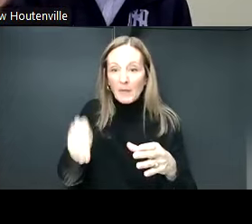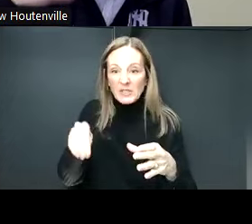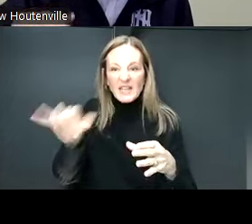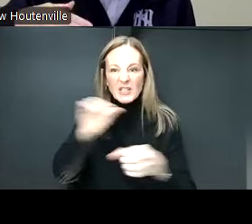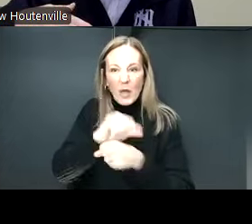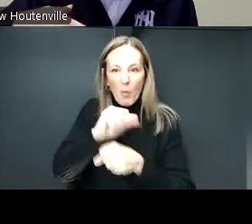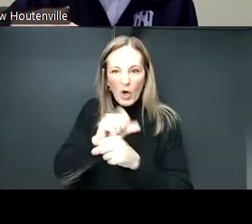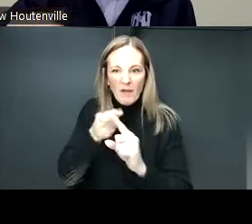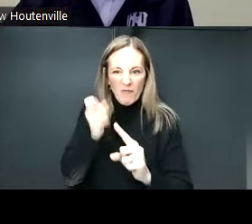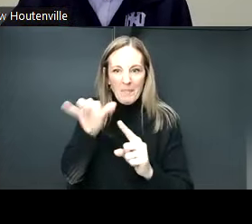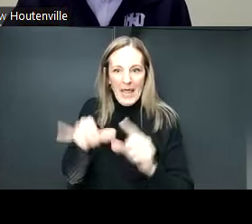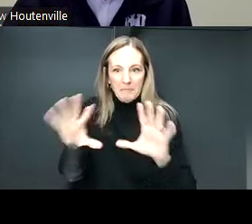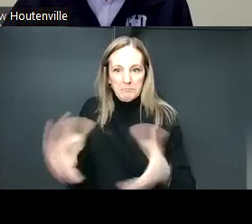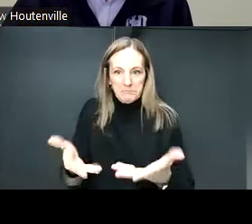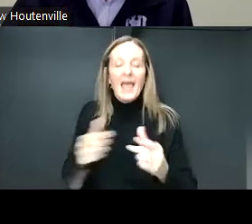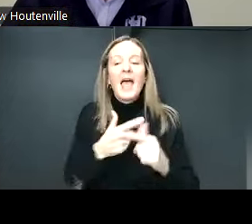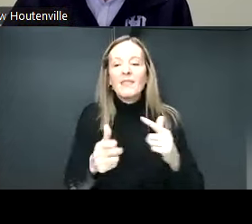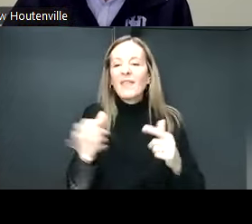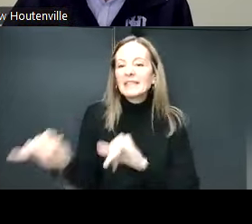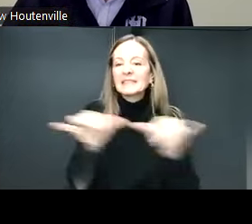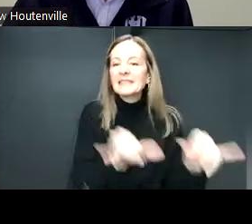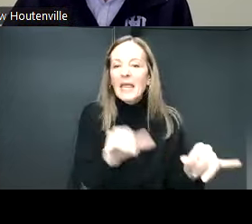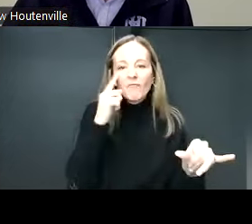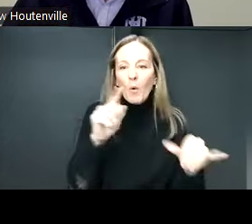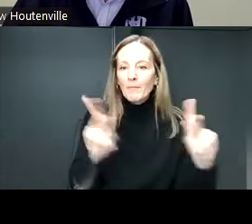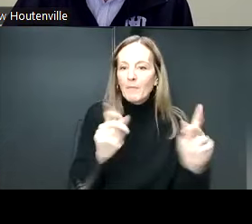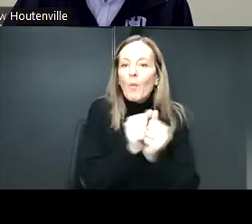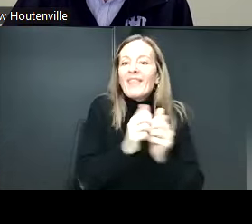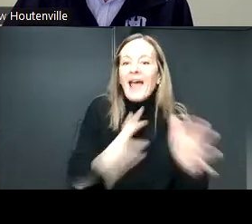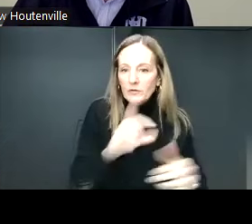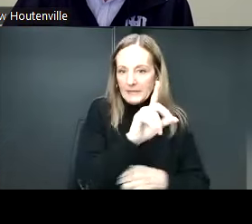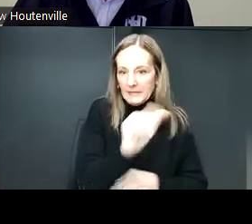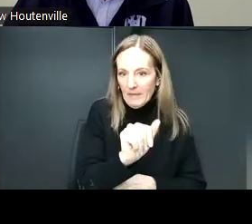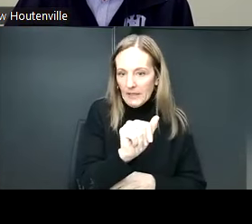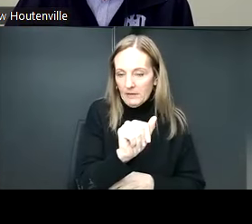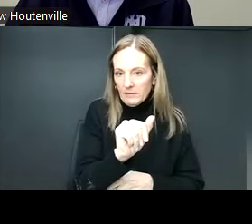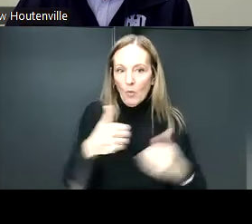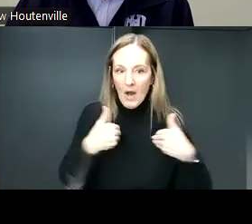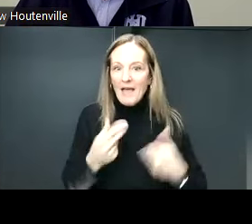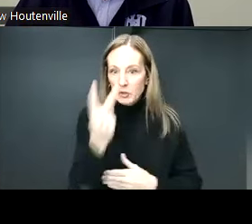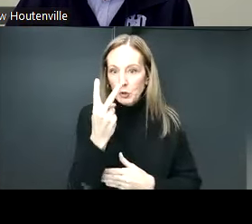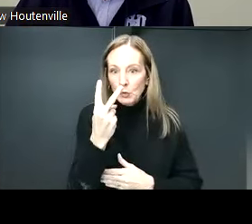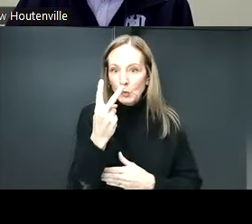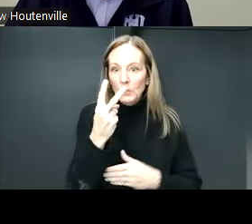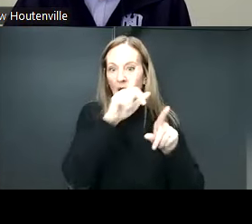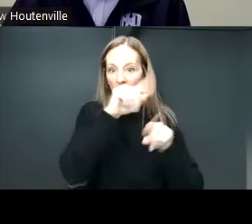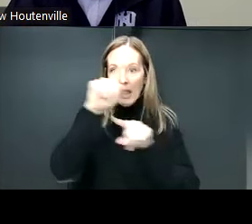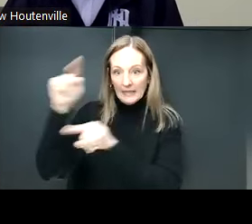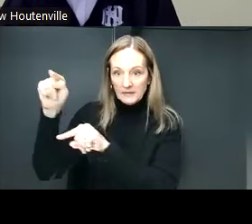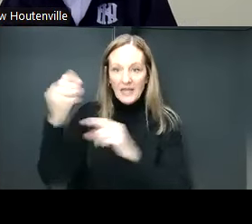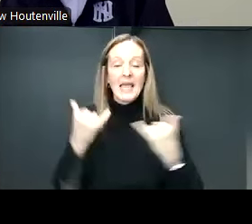and then the same for people without disabilities. So we'll have 2 trend lines going back to 2008. And this is the trend line we've been